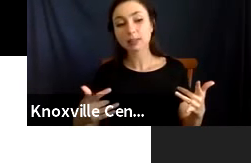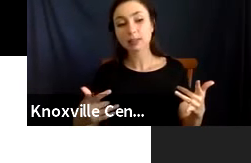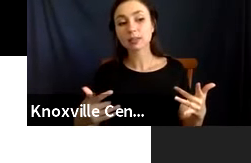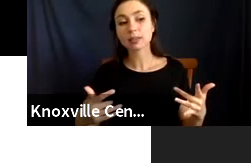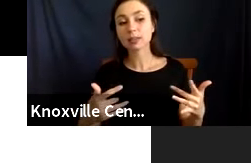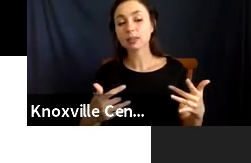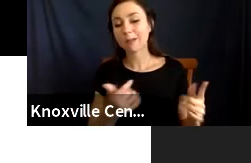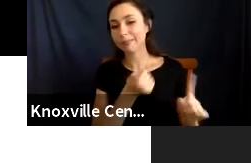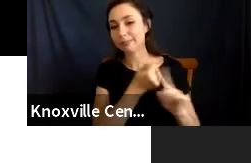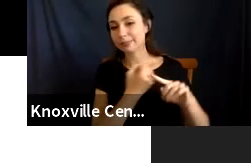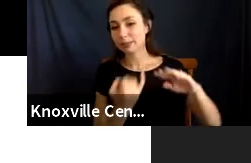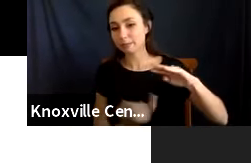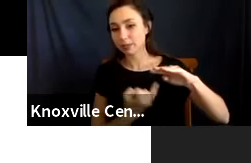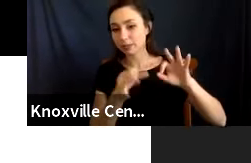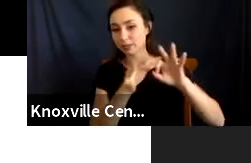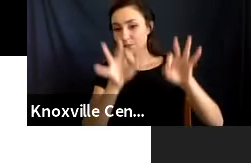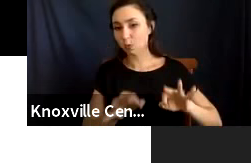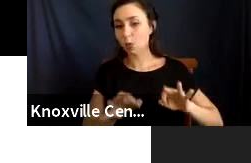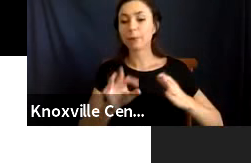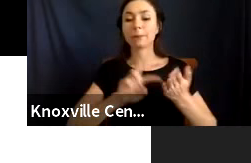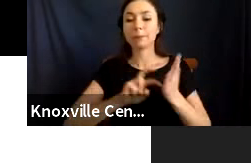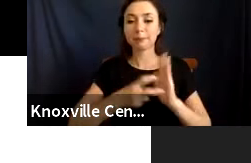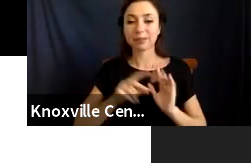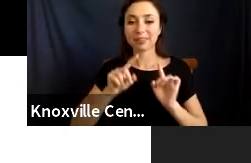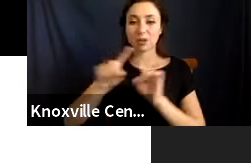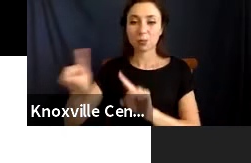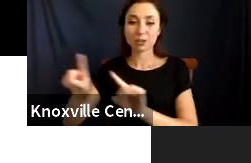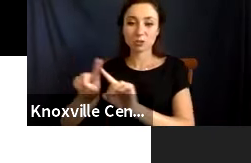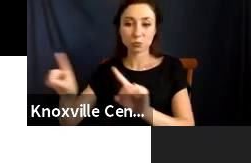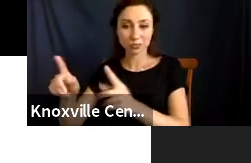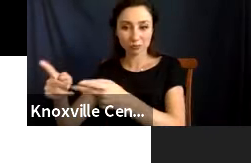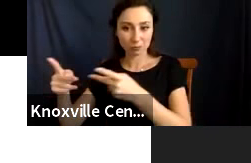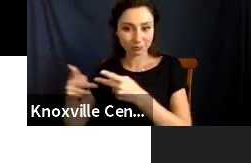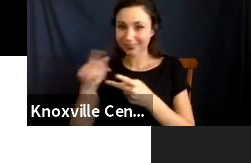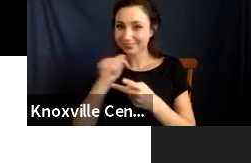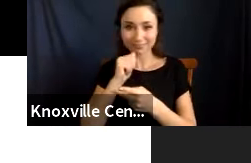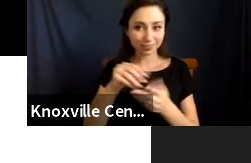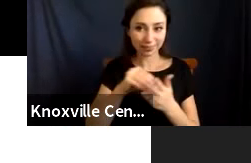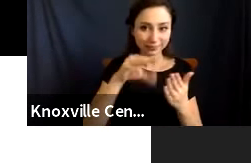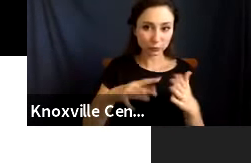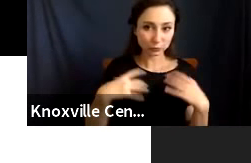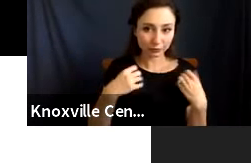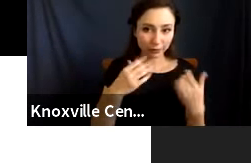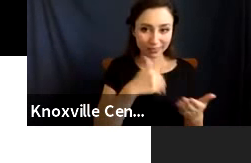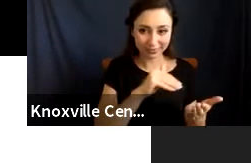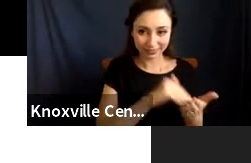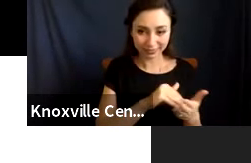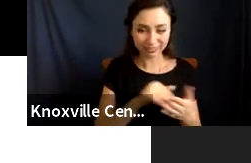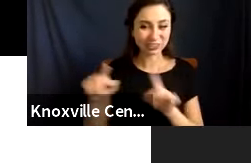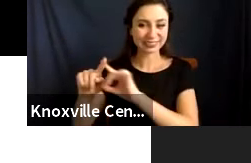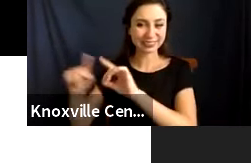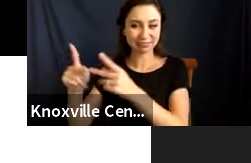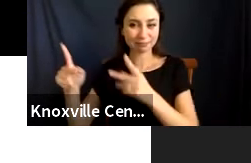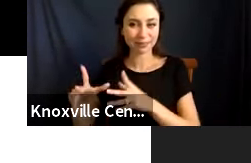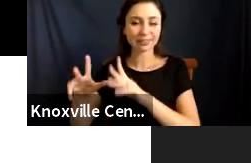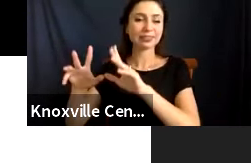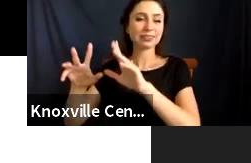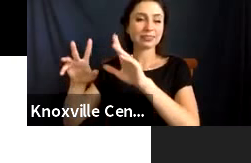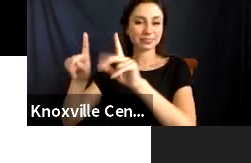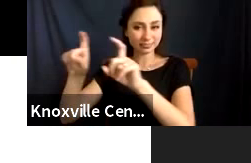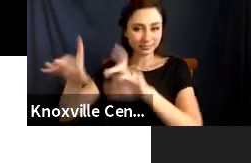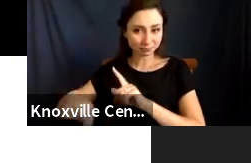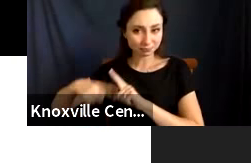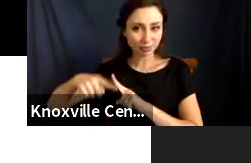self-isolation forms, that means that they went somewhere else other than the student health center and were tested and the results were